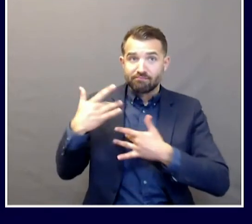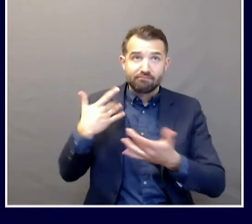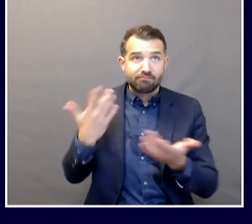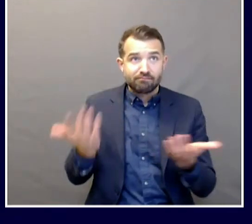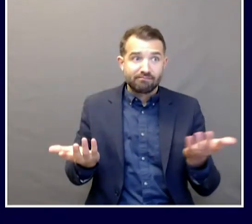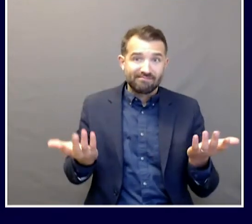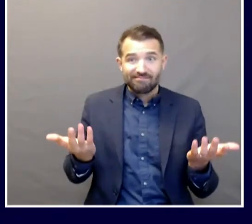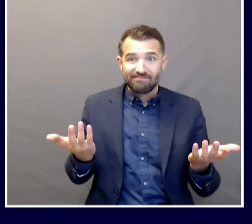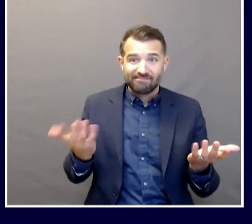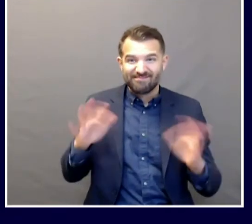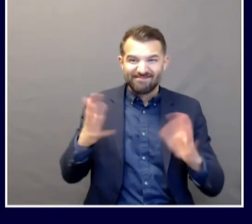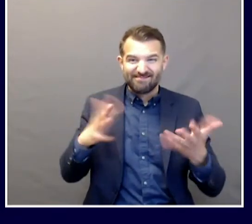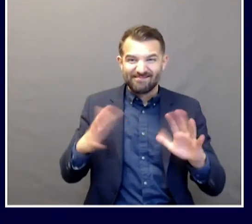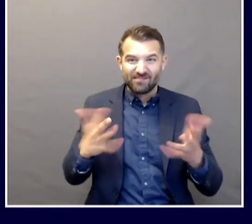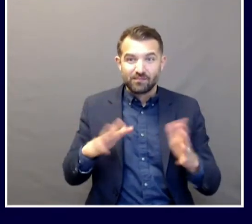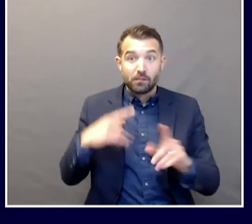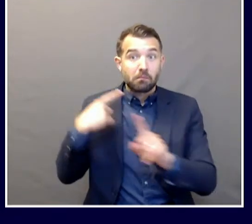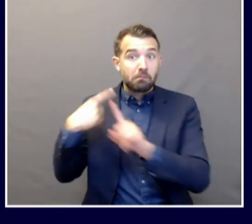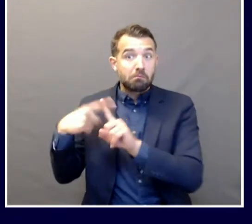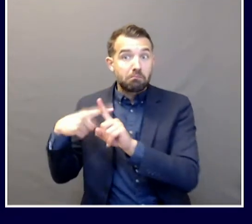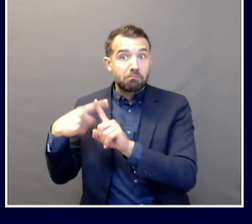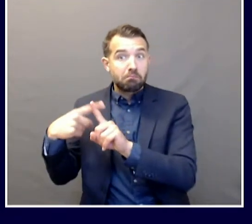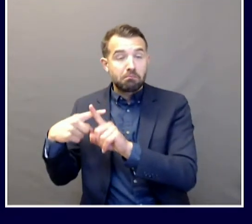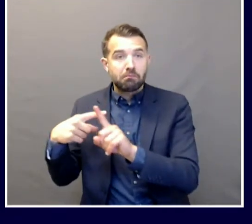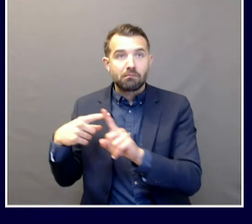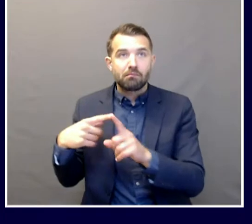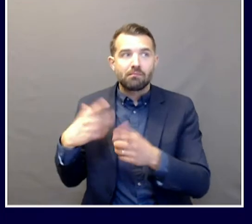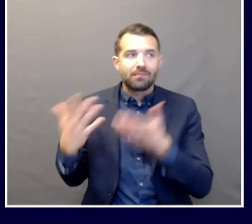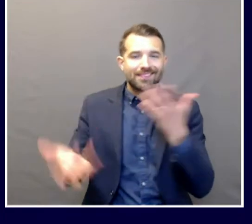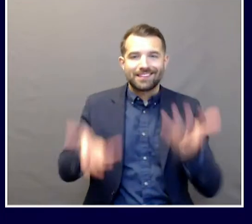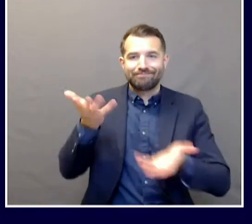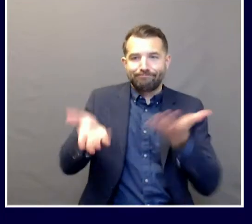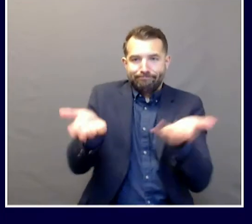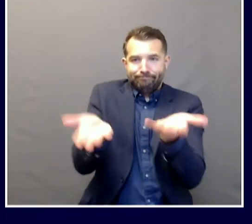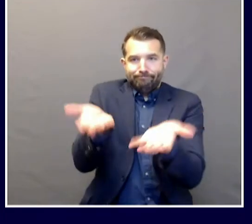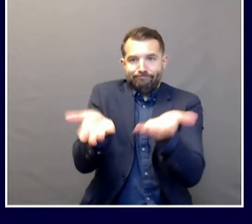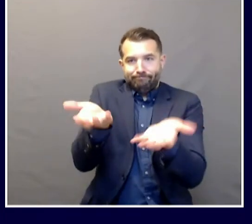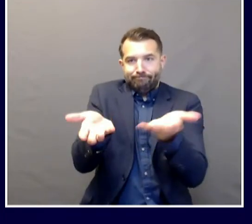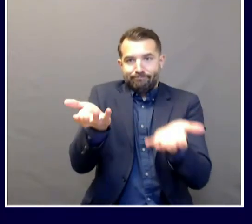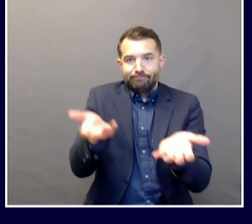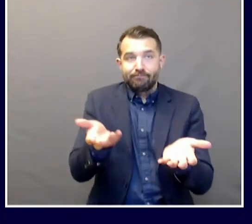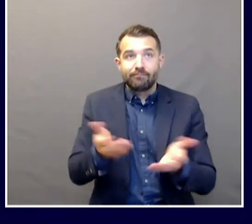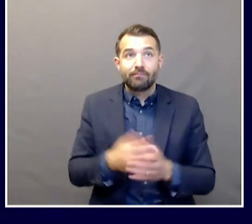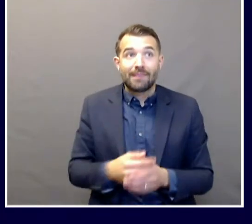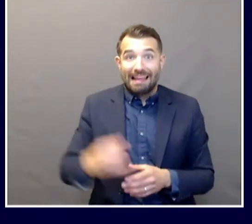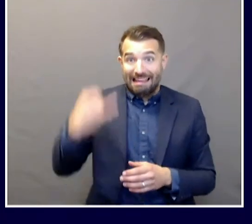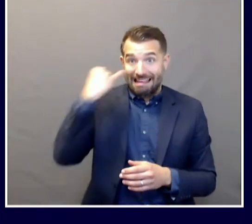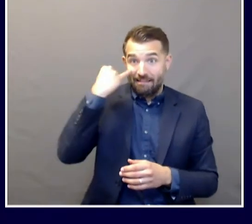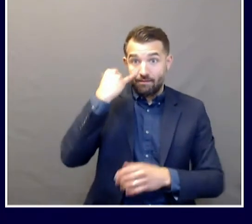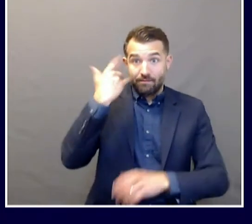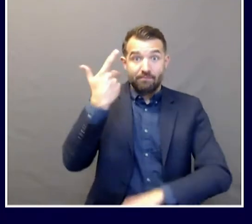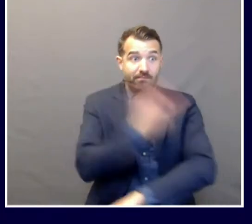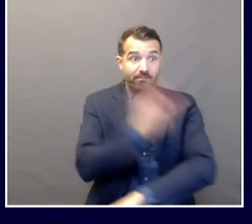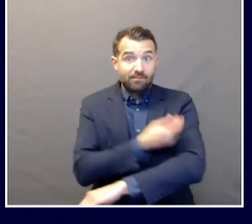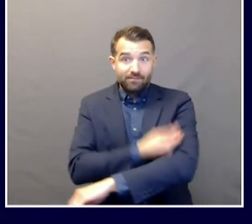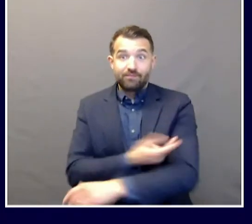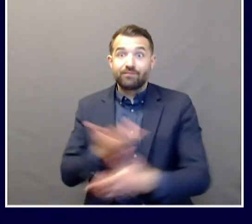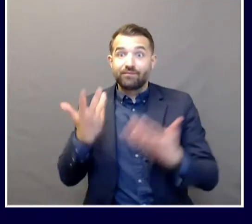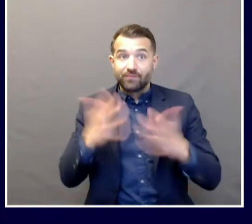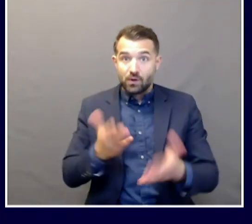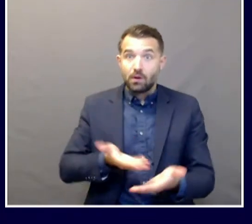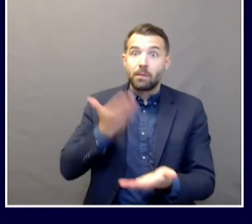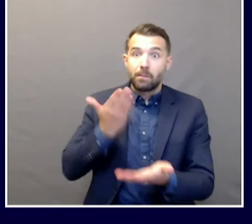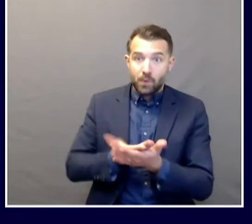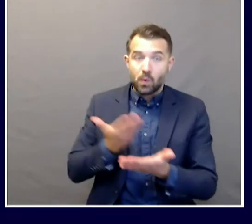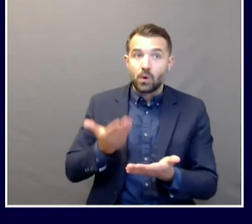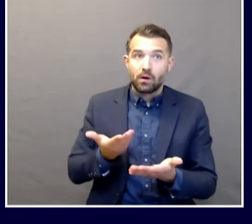outlined. On the benefit side, it may allow folks who have been fully vaccinated to demonstrate that and then get access to certain events.